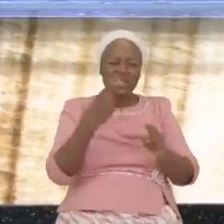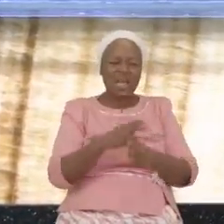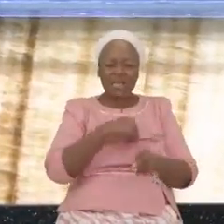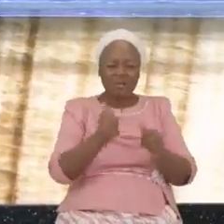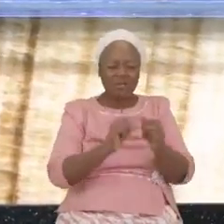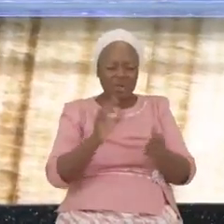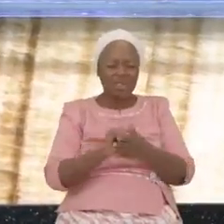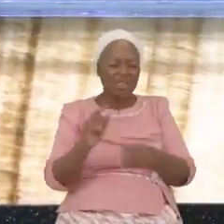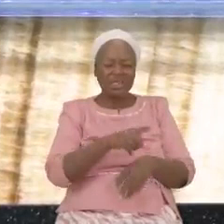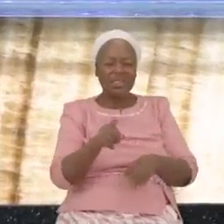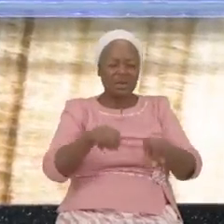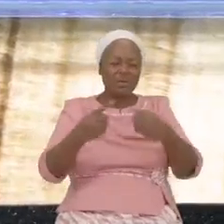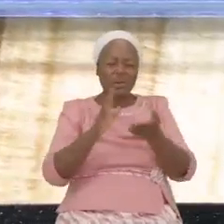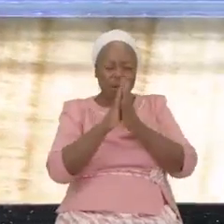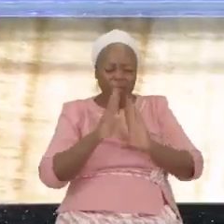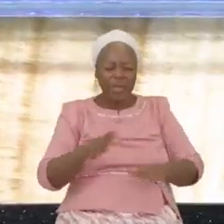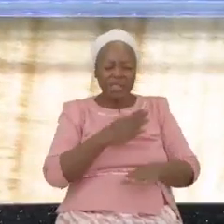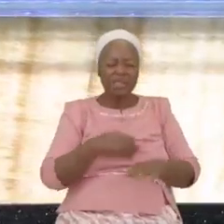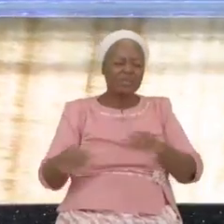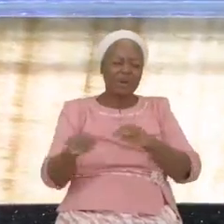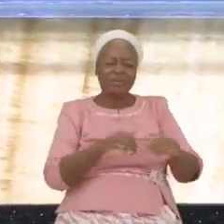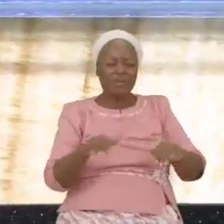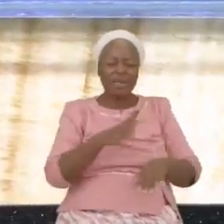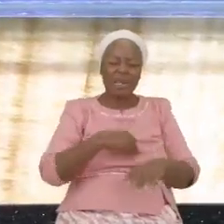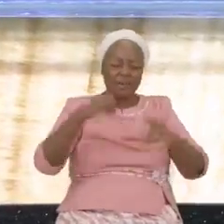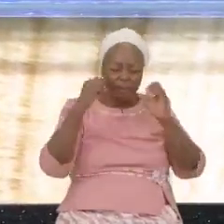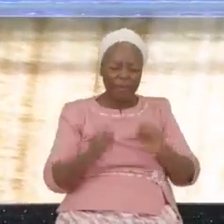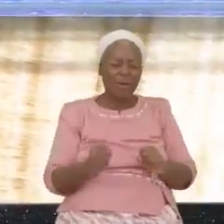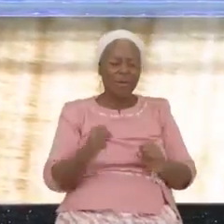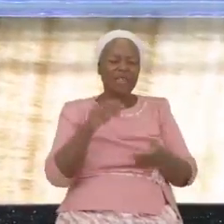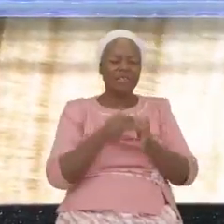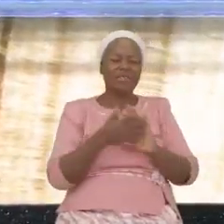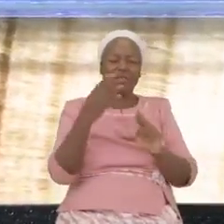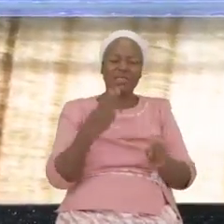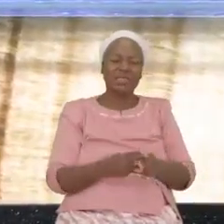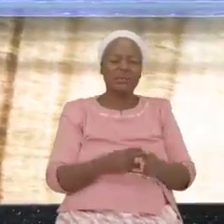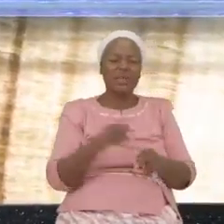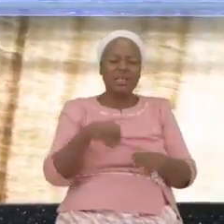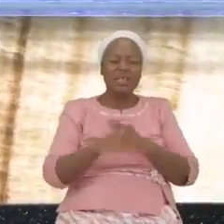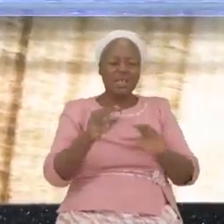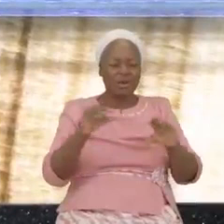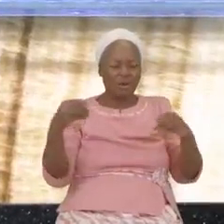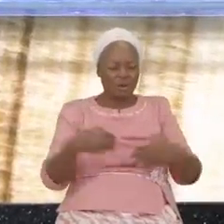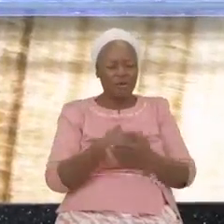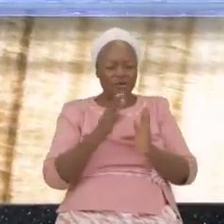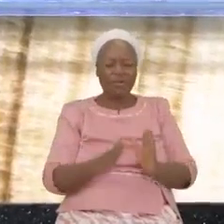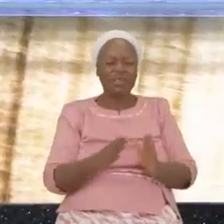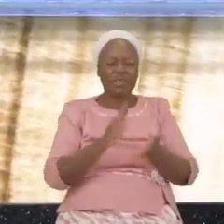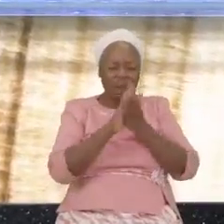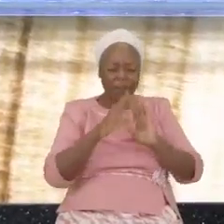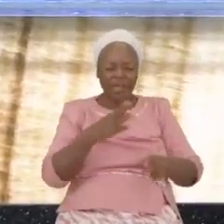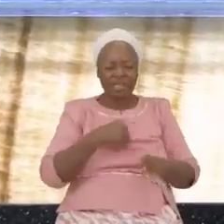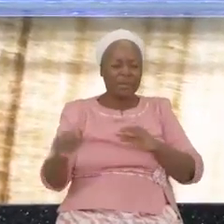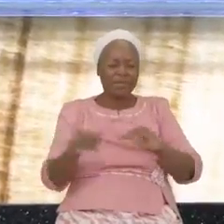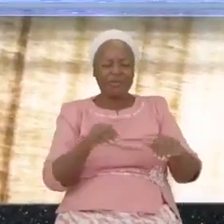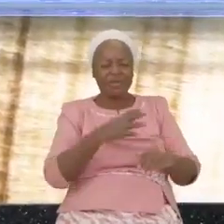you go, peace, performance, and power. In the office, peace, performance,